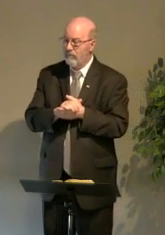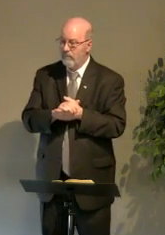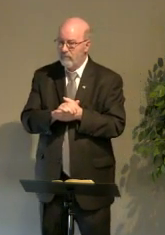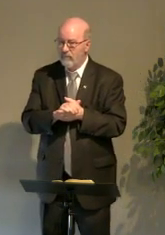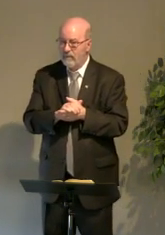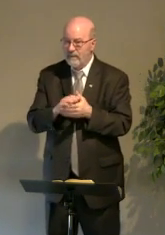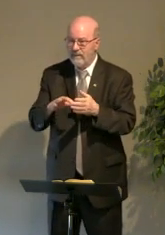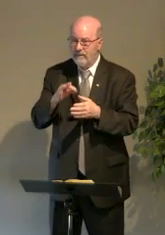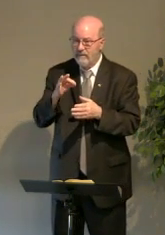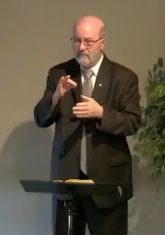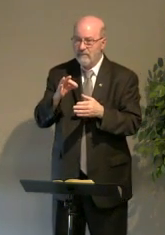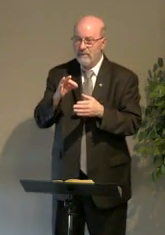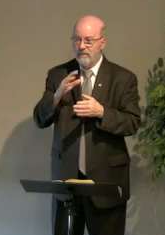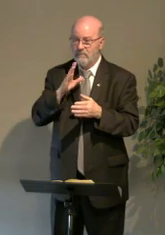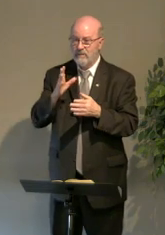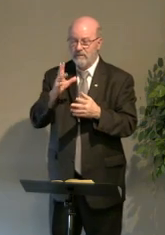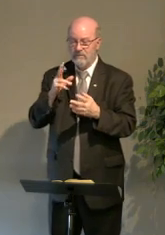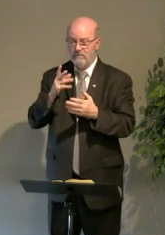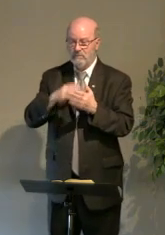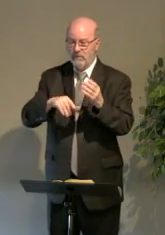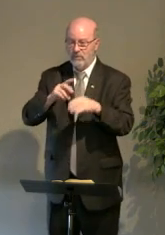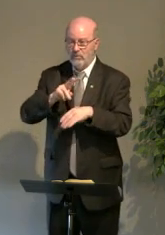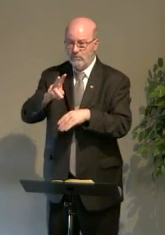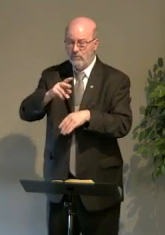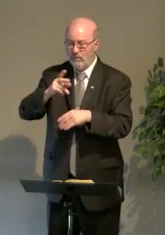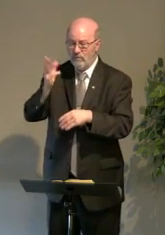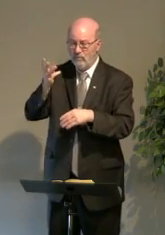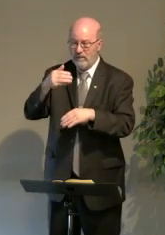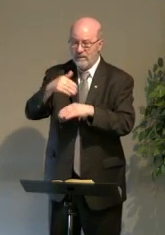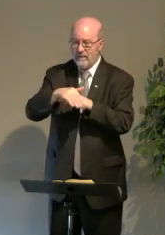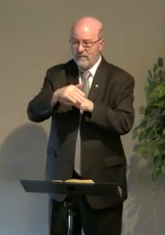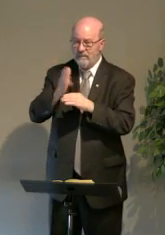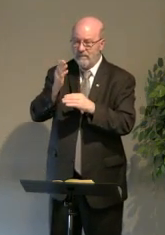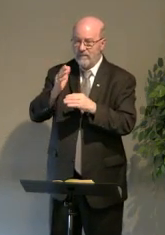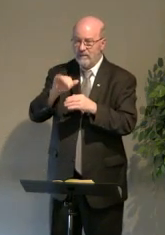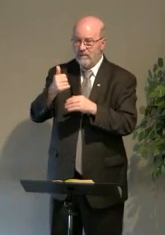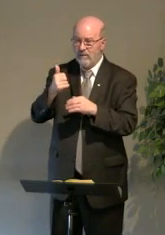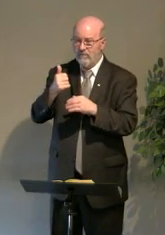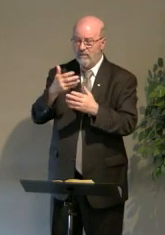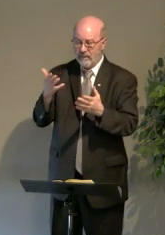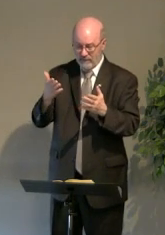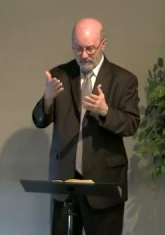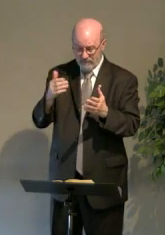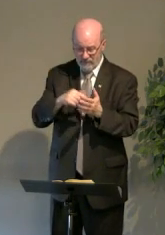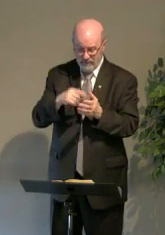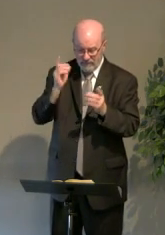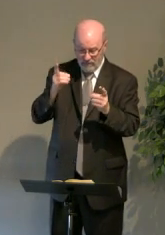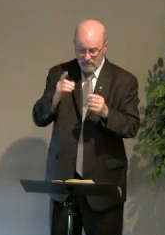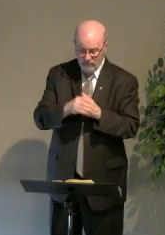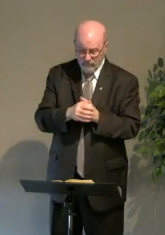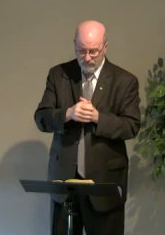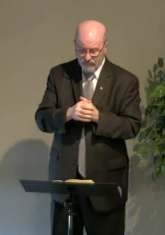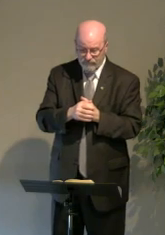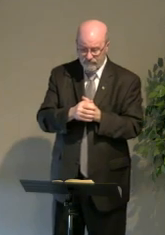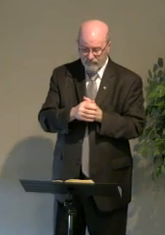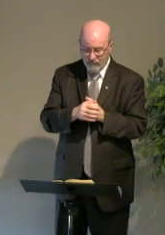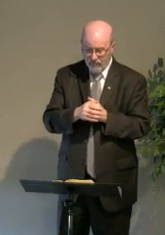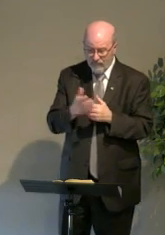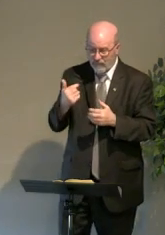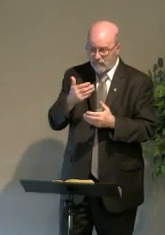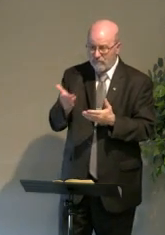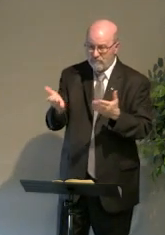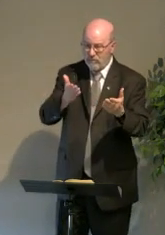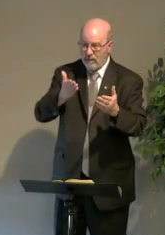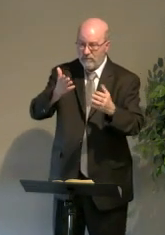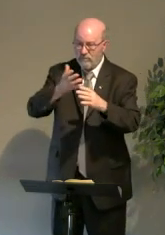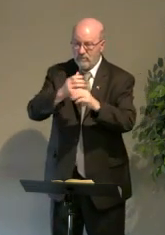In the spirit of sort of being a part two to my Wednesday evening sermon, another upshot of this doctrine and condition that we brought